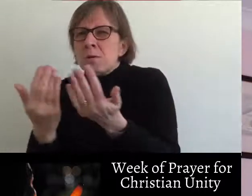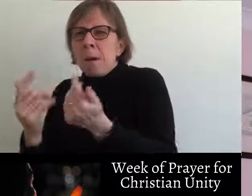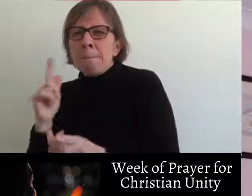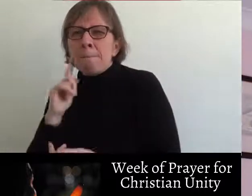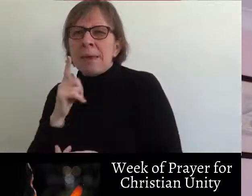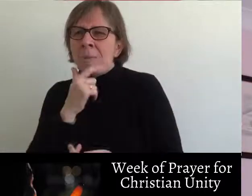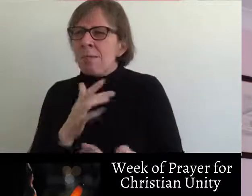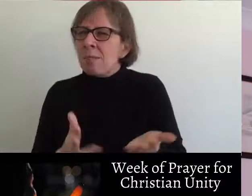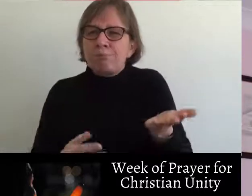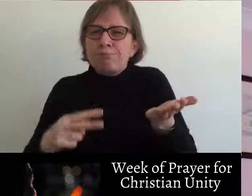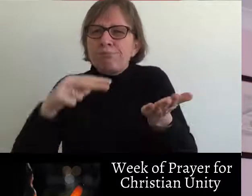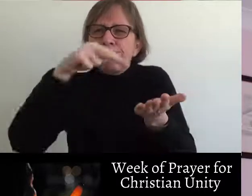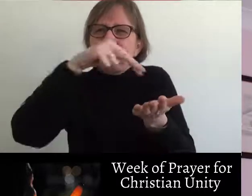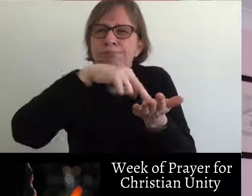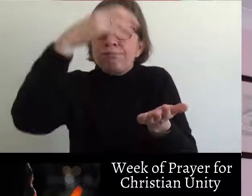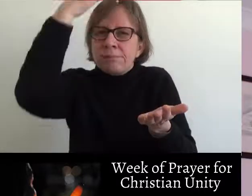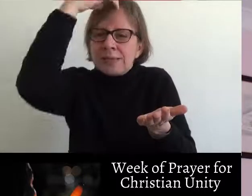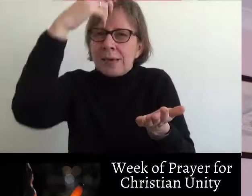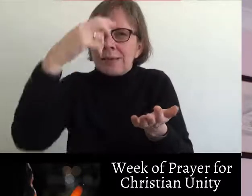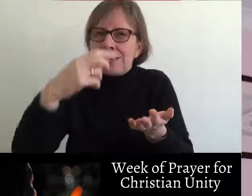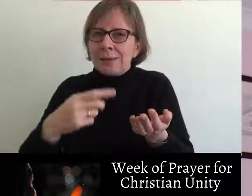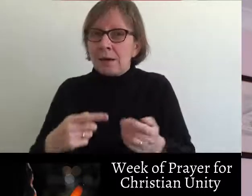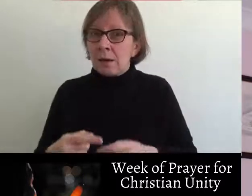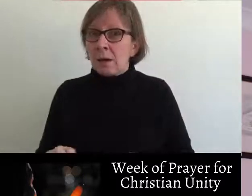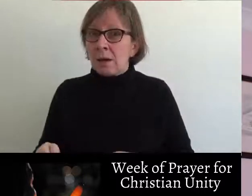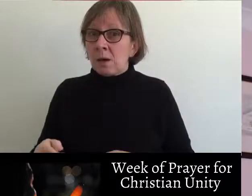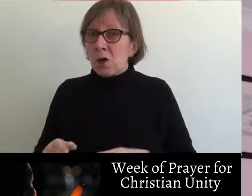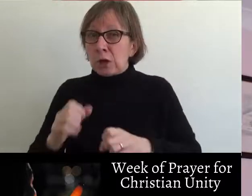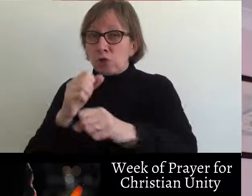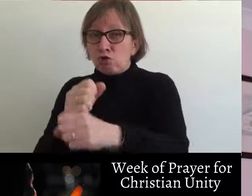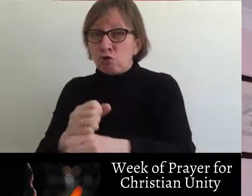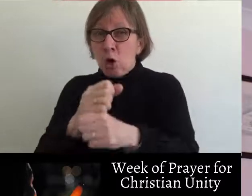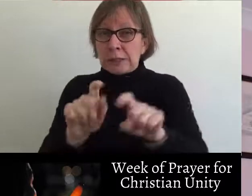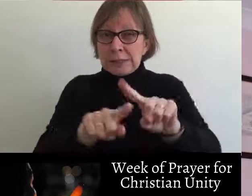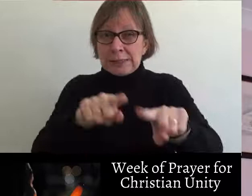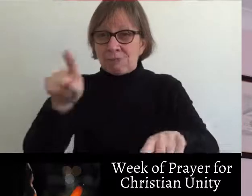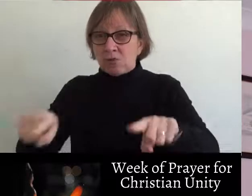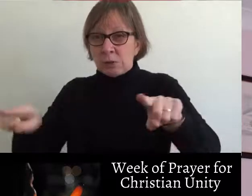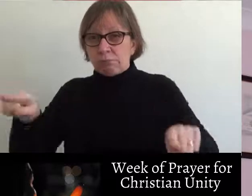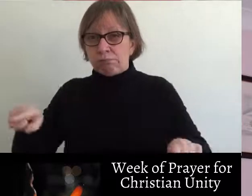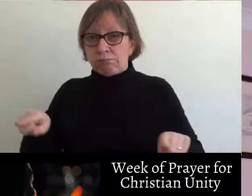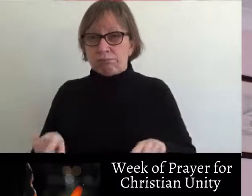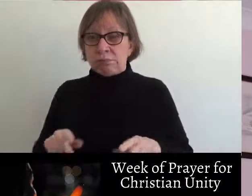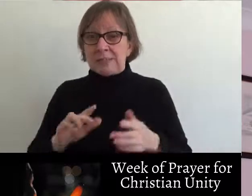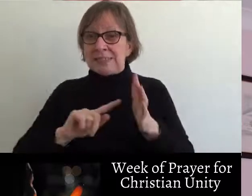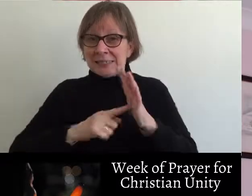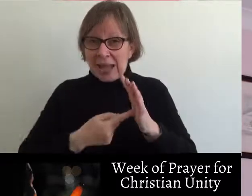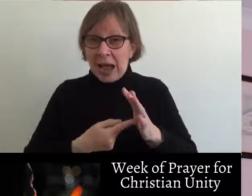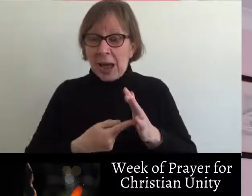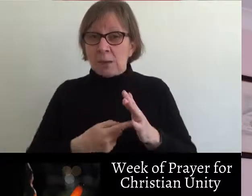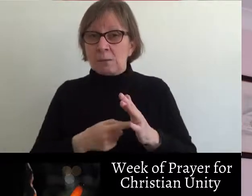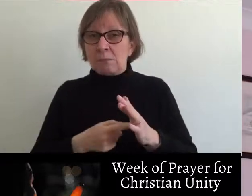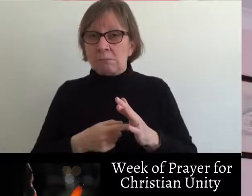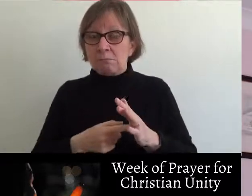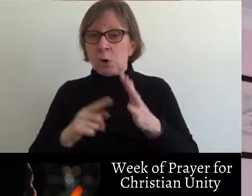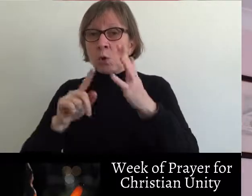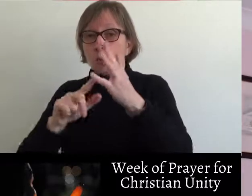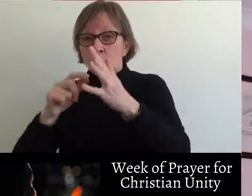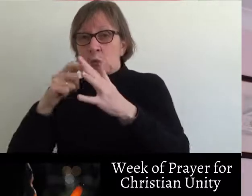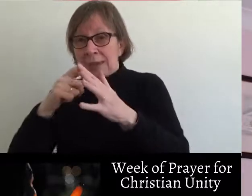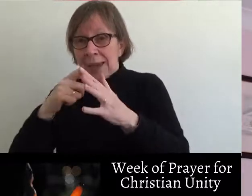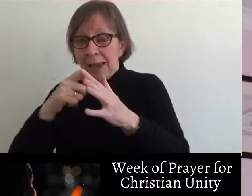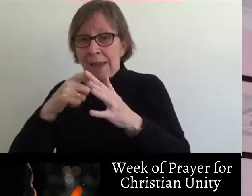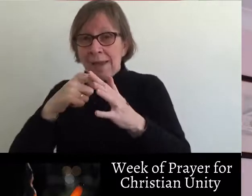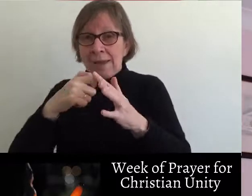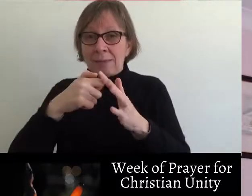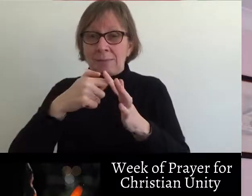people, not just in our own church, we are joining with people in the churches in Halesowen, in the churches around the UK. We